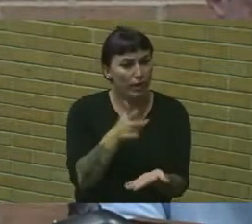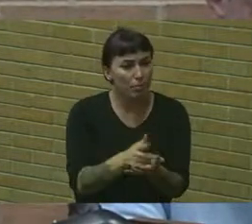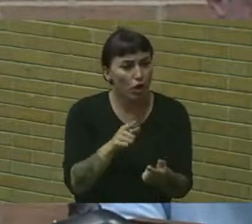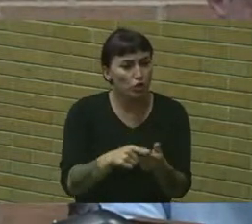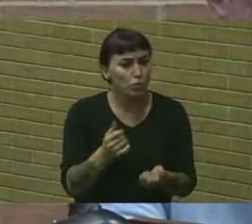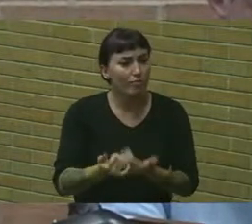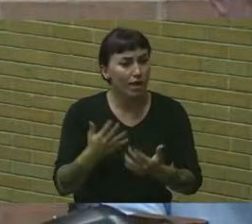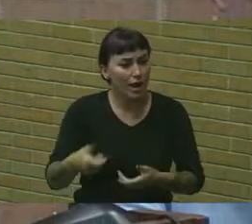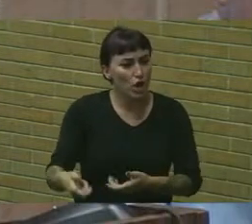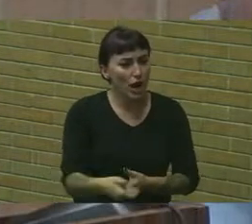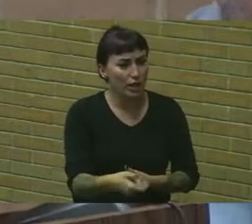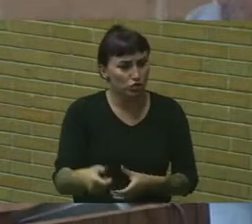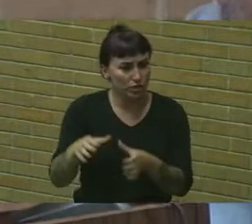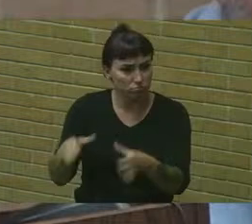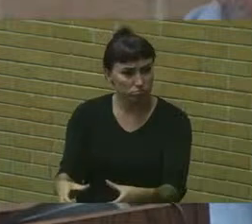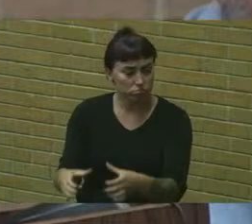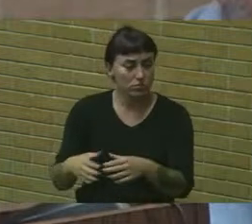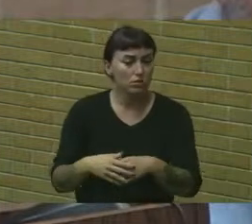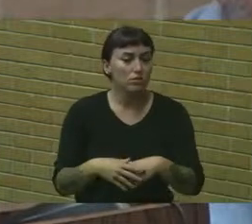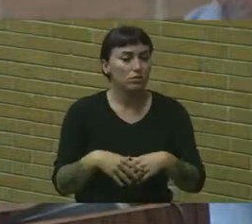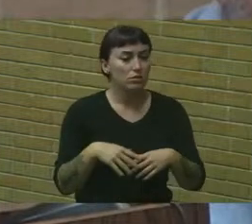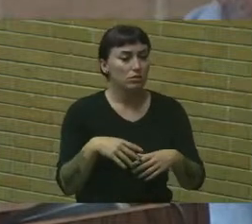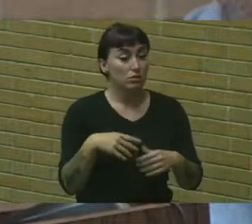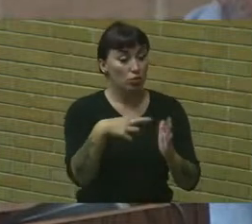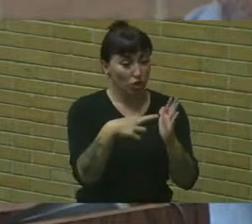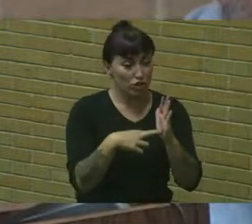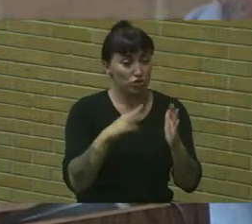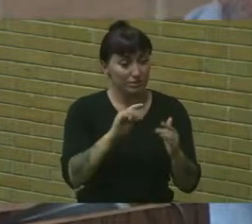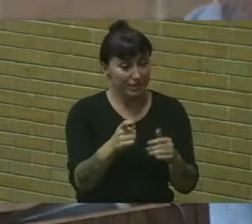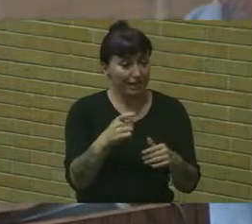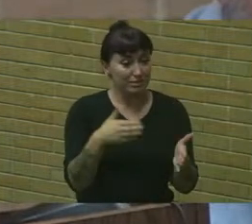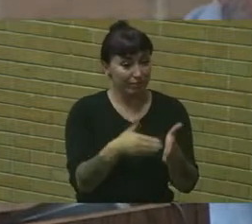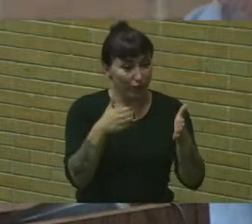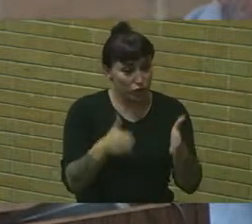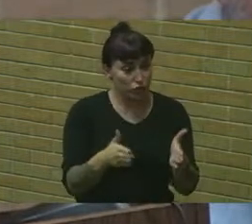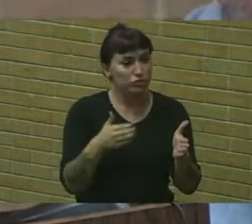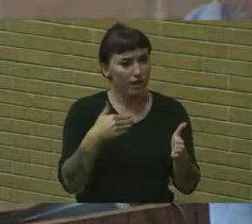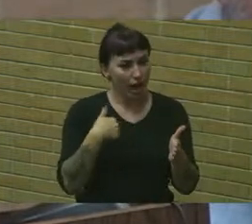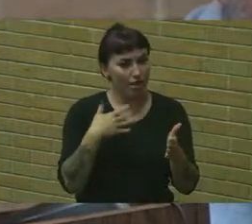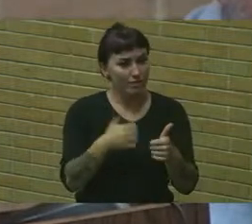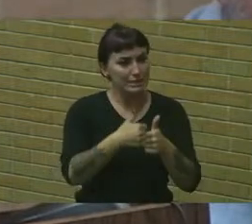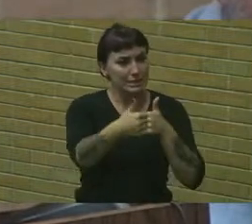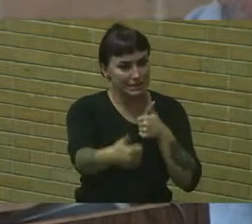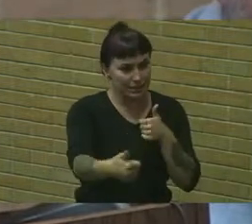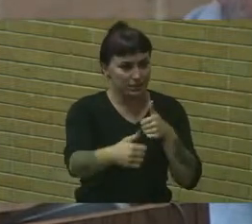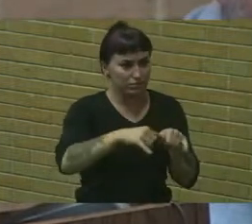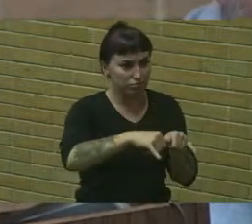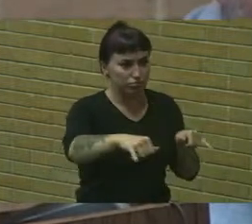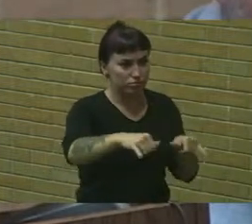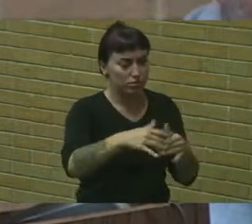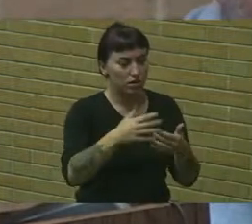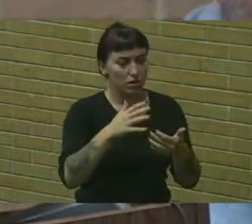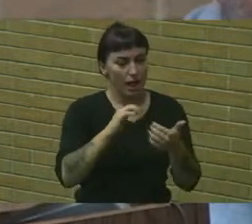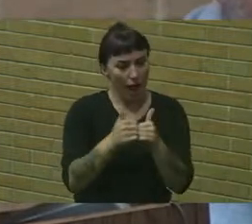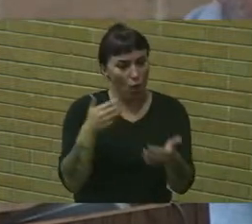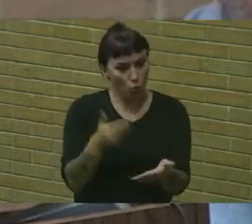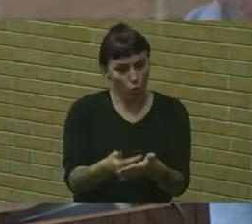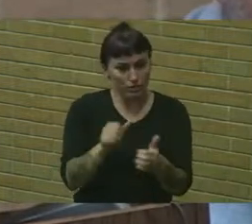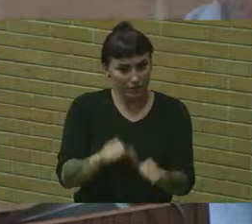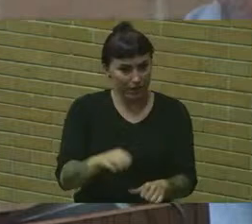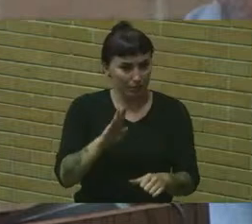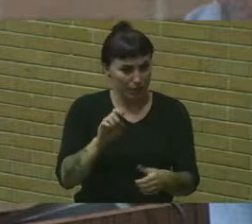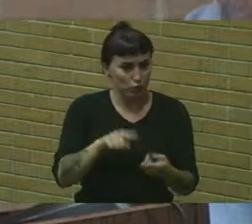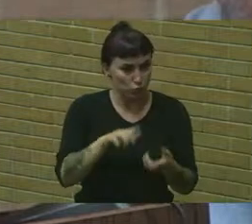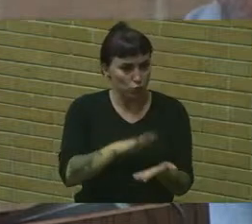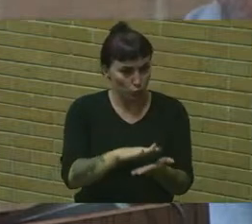fire hydrant. Registered sex offenders have a distance as to how close they can get